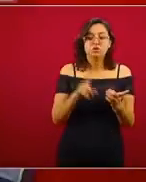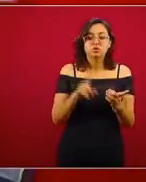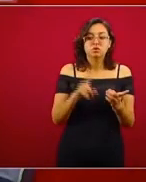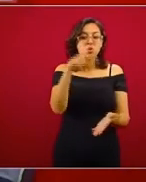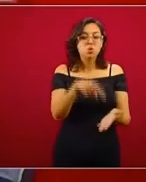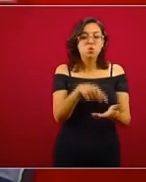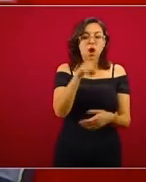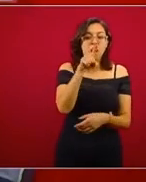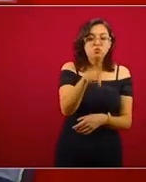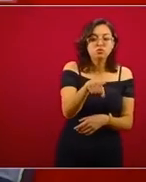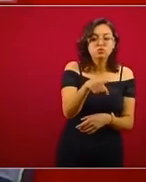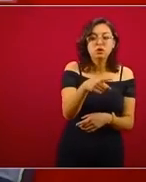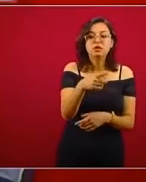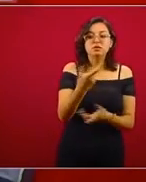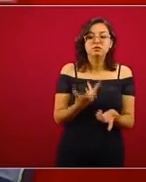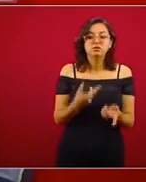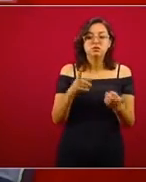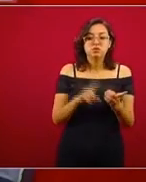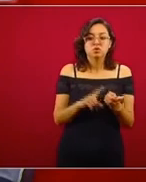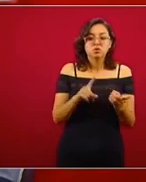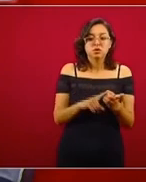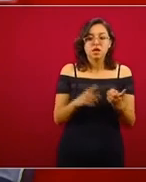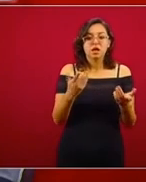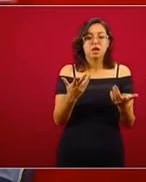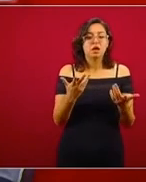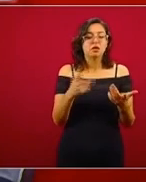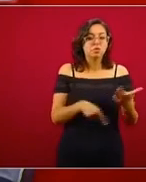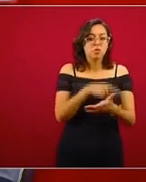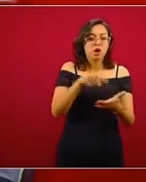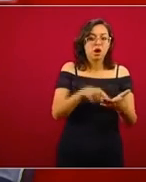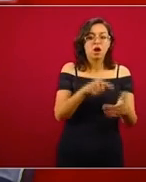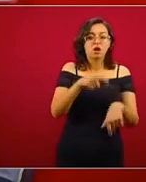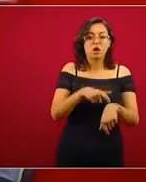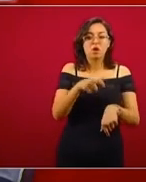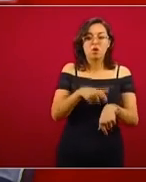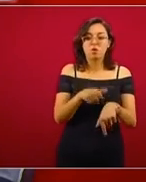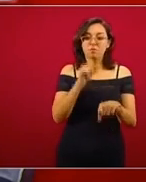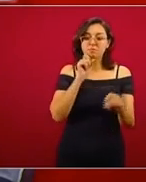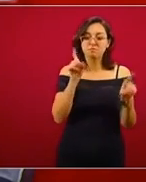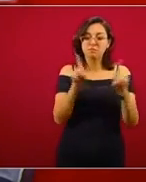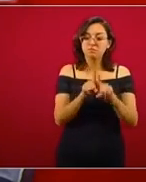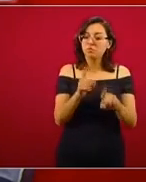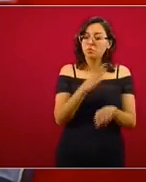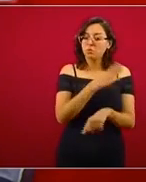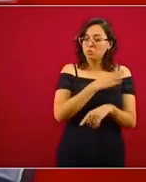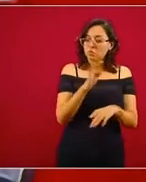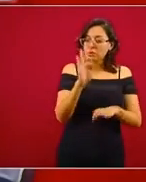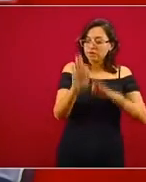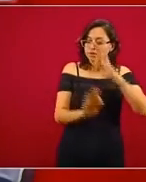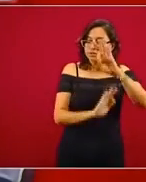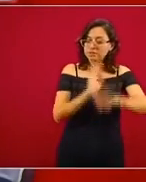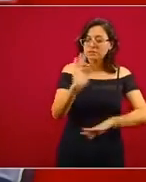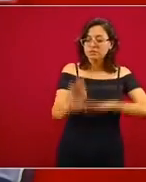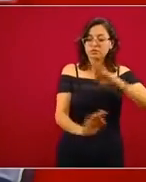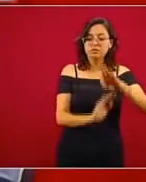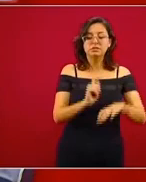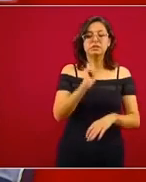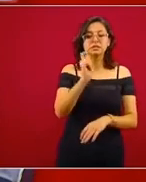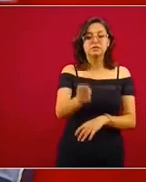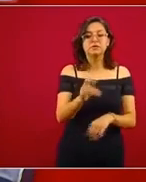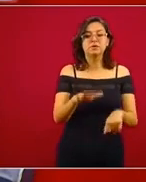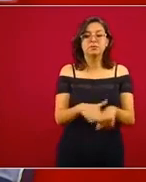us? From what time to what time can people call these places where you physically are? At what time can people go